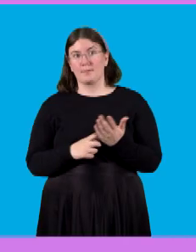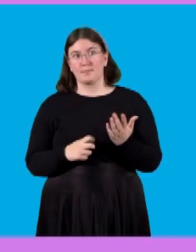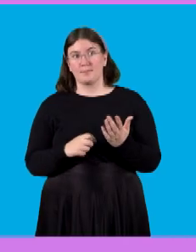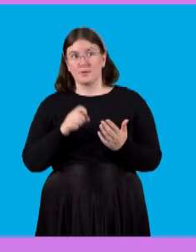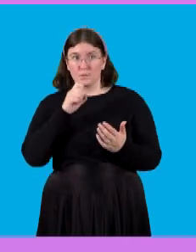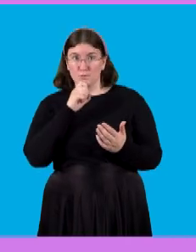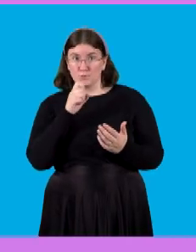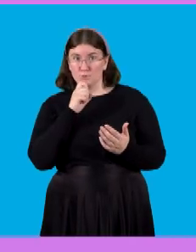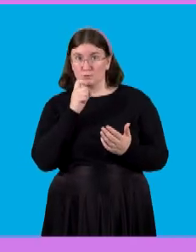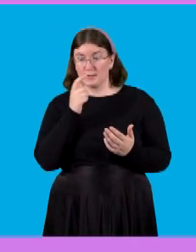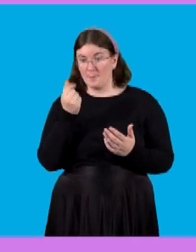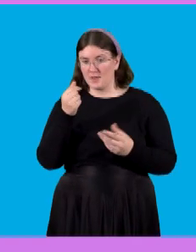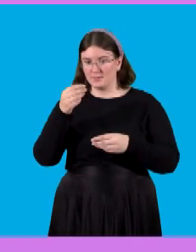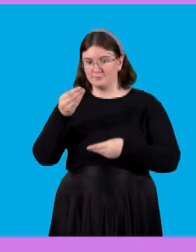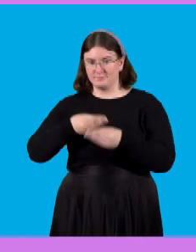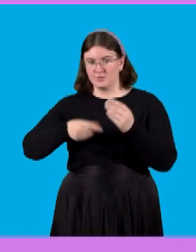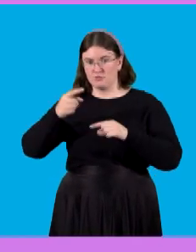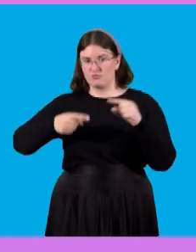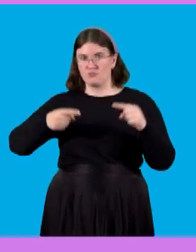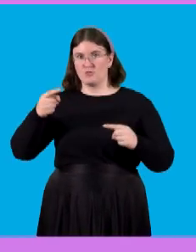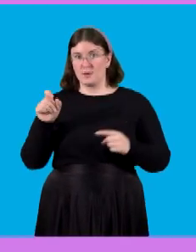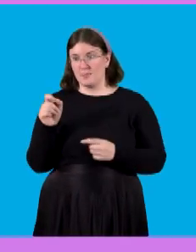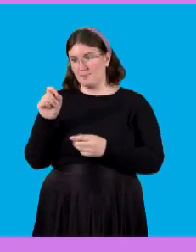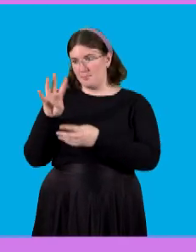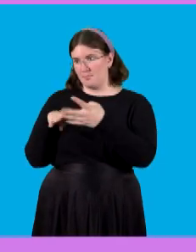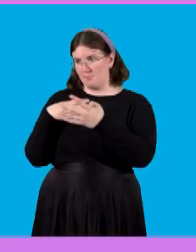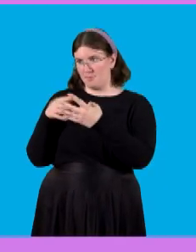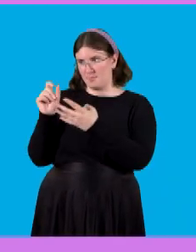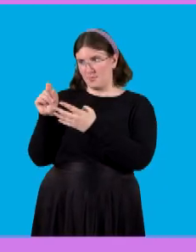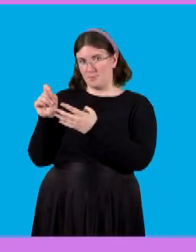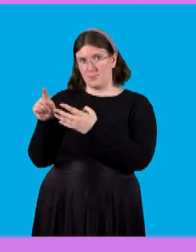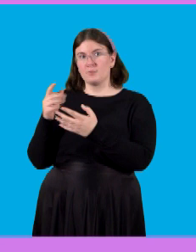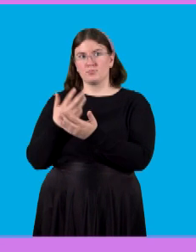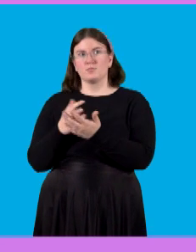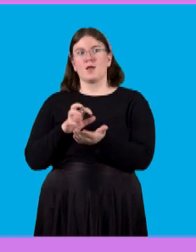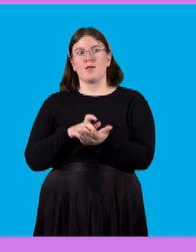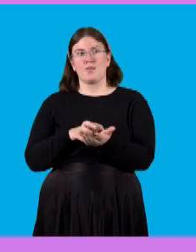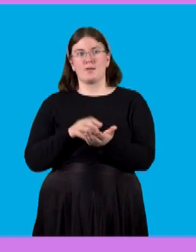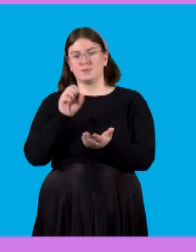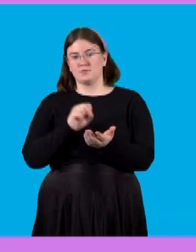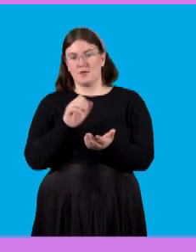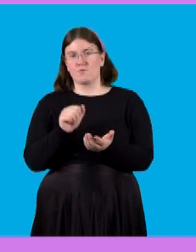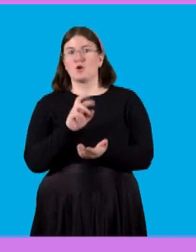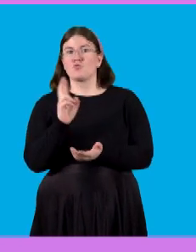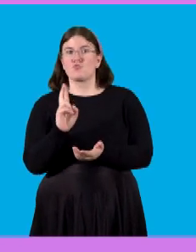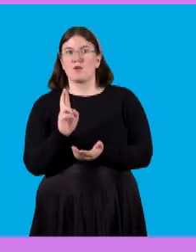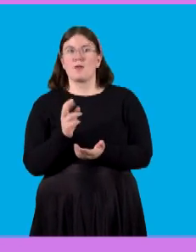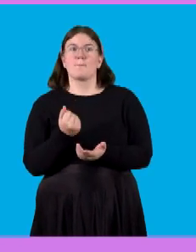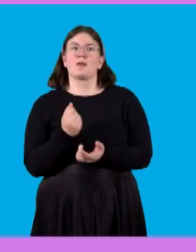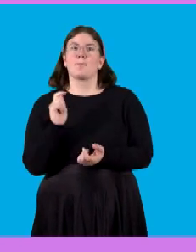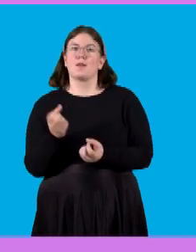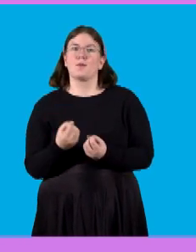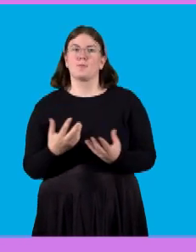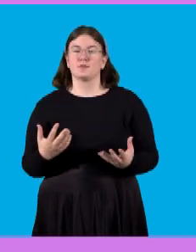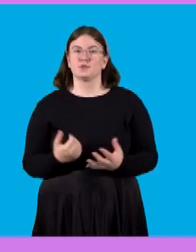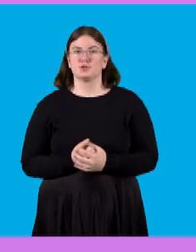rate alongside, right, there's our exchange rate, to calculate how much the ticket costs in South African rand. So here, first